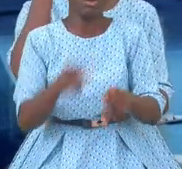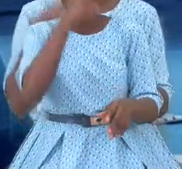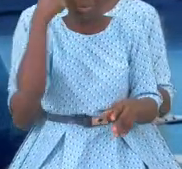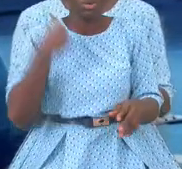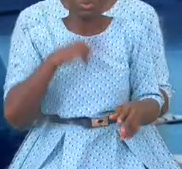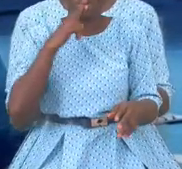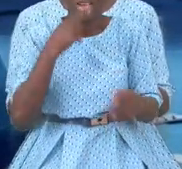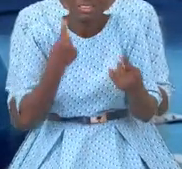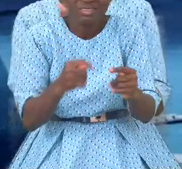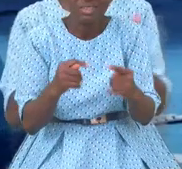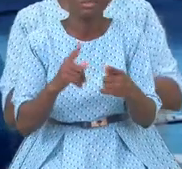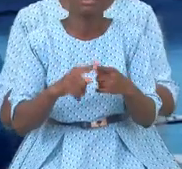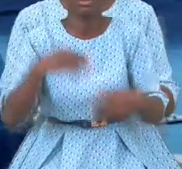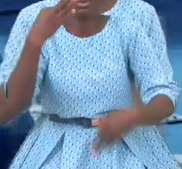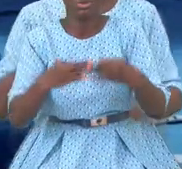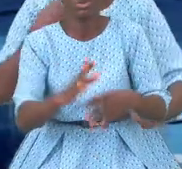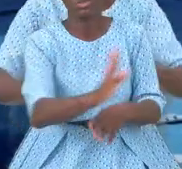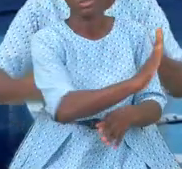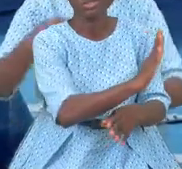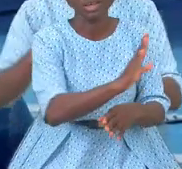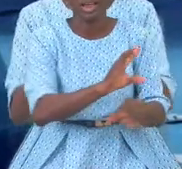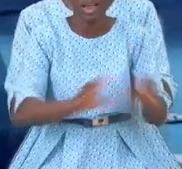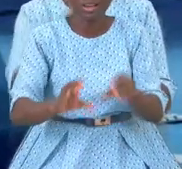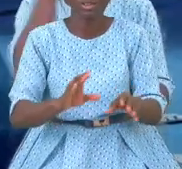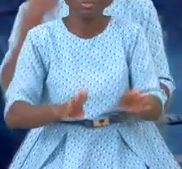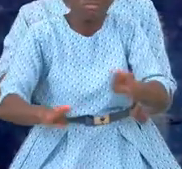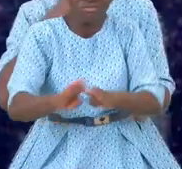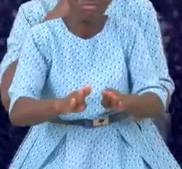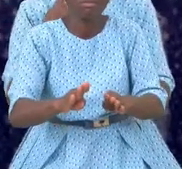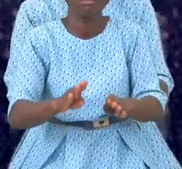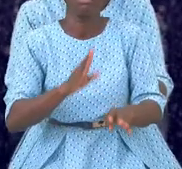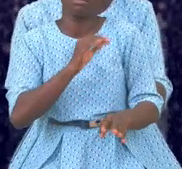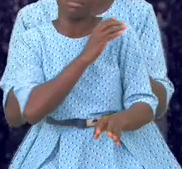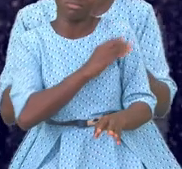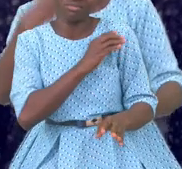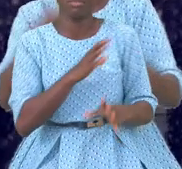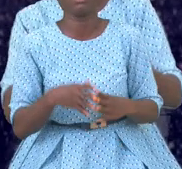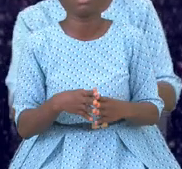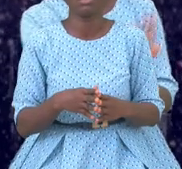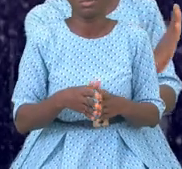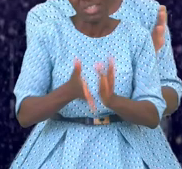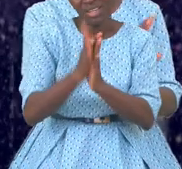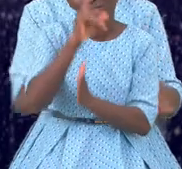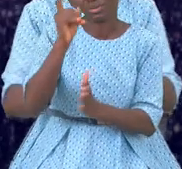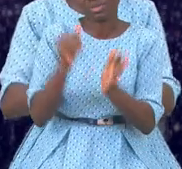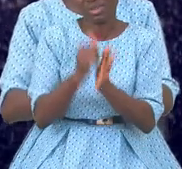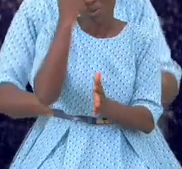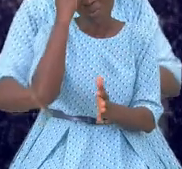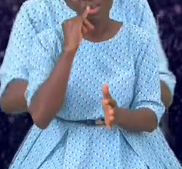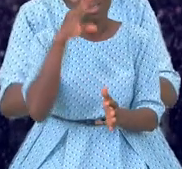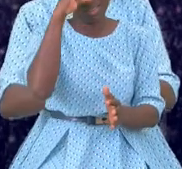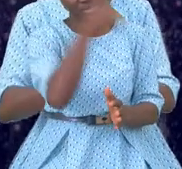kneeling like that? Why is he sitting down like that? Why is he shouting like that? We judge people because we're